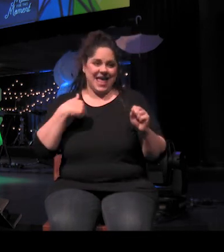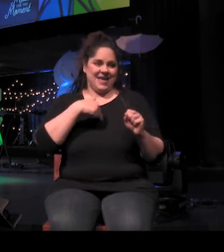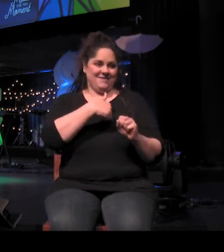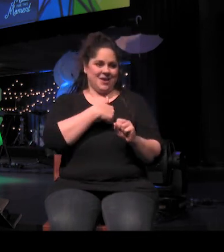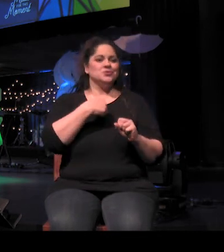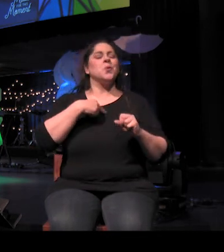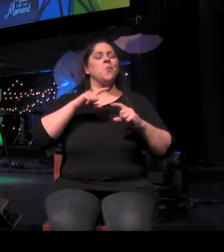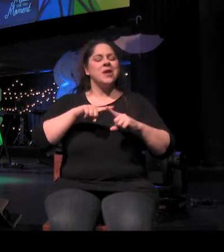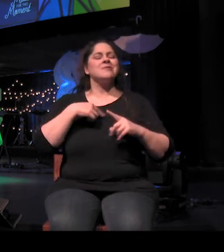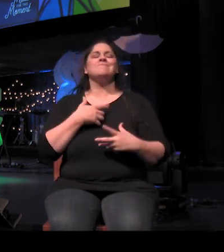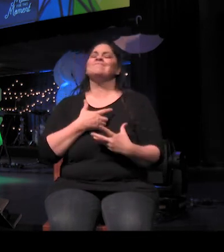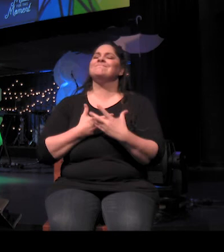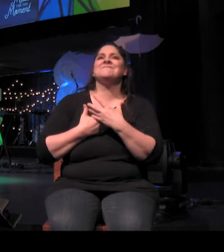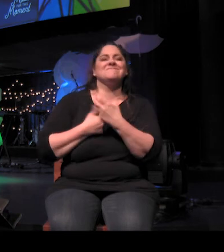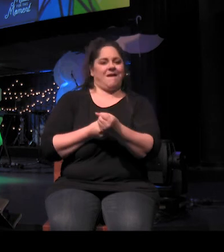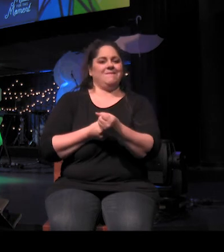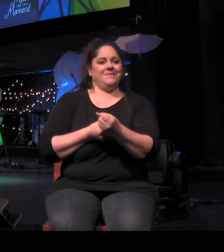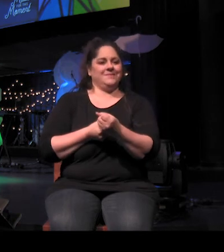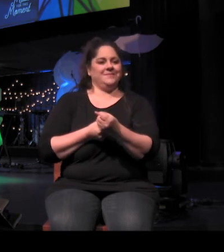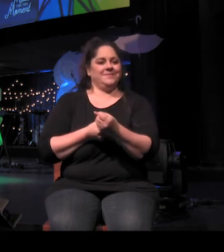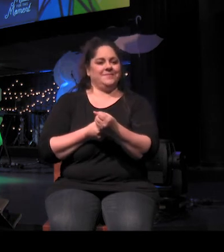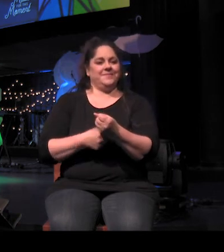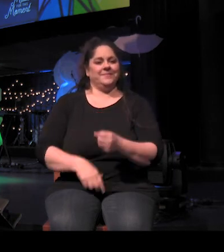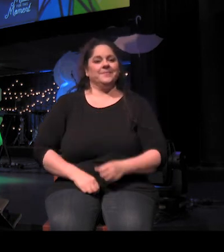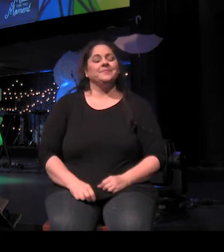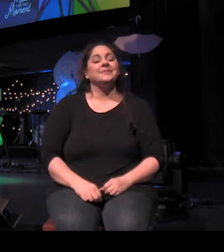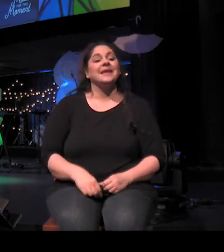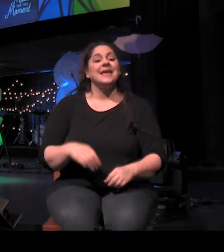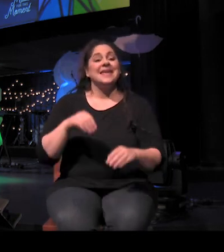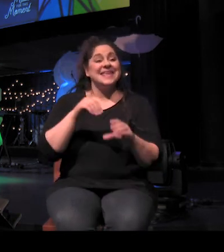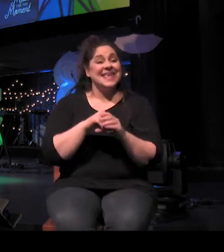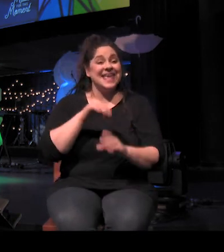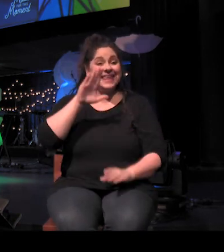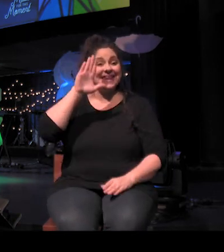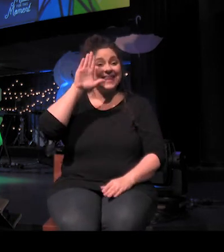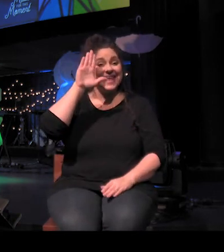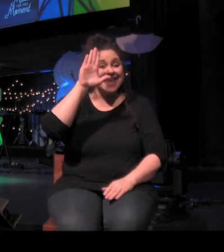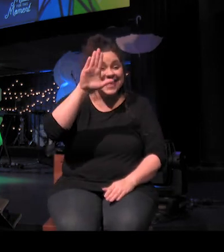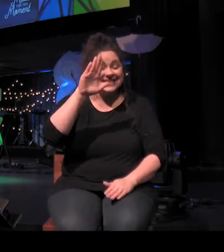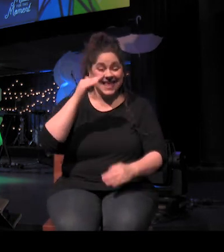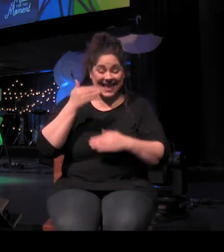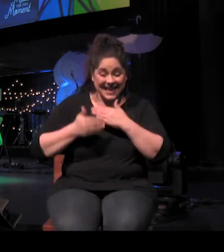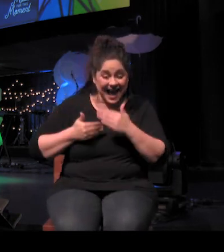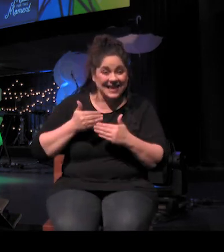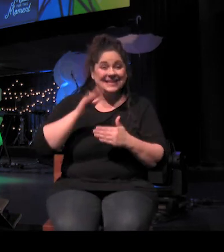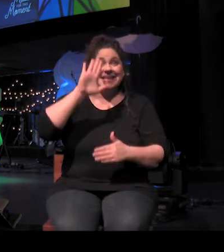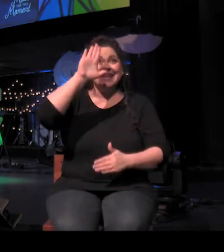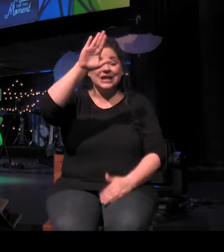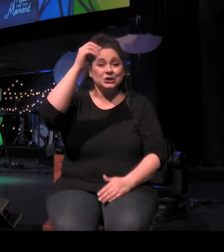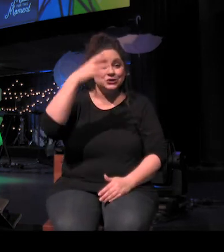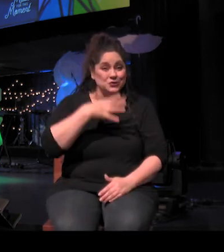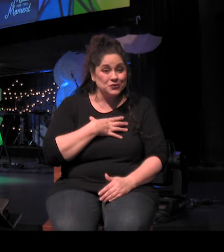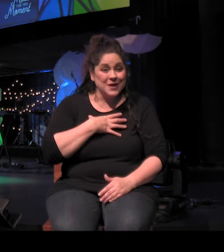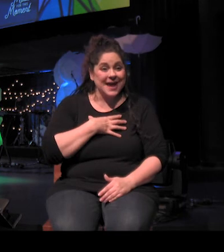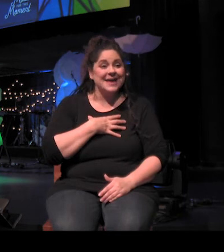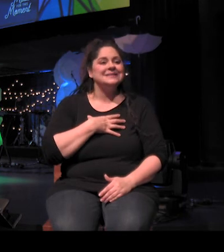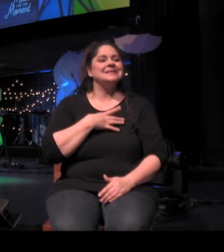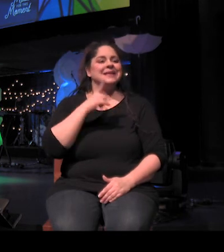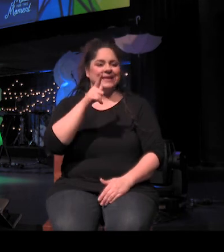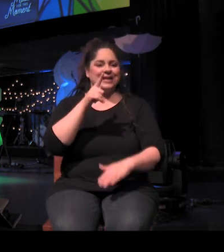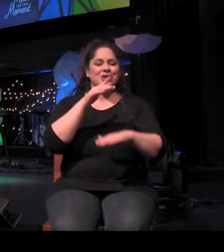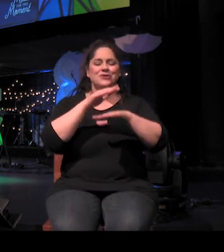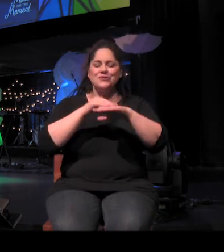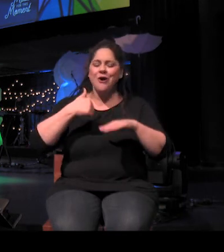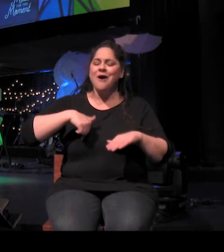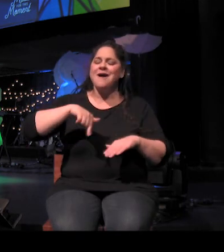1 Peter 5:10 says, in his kindness, in his grace, God called you to share in his eternal glory by means of